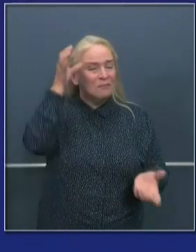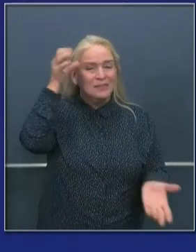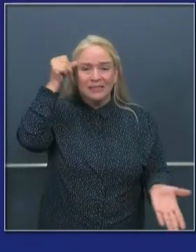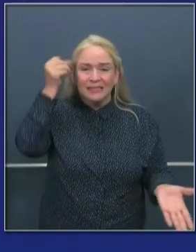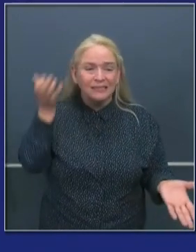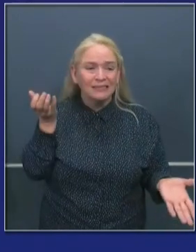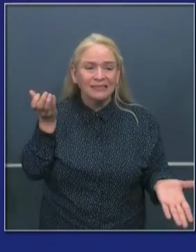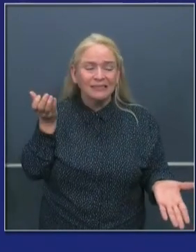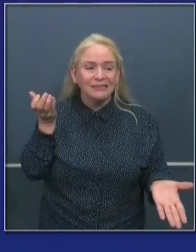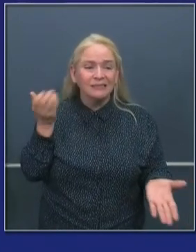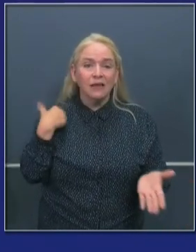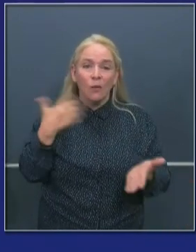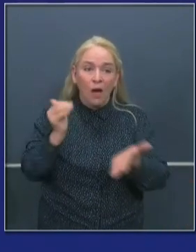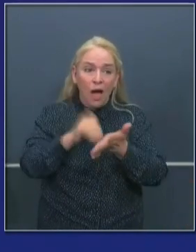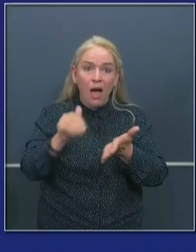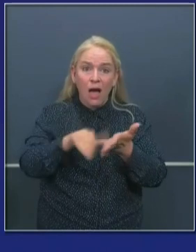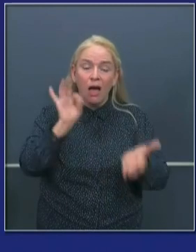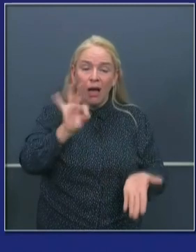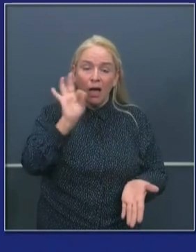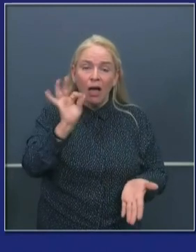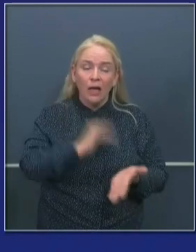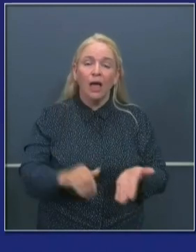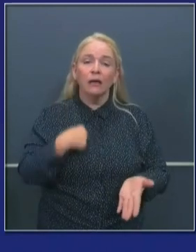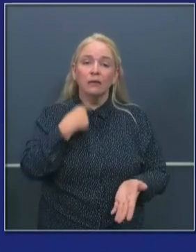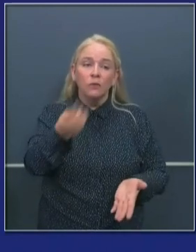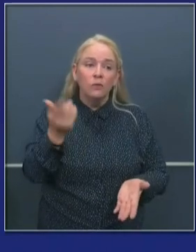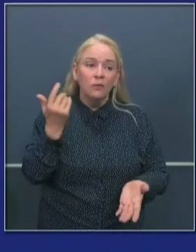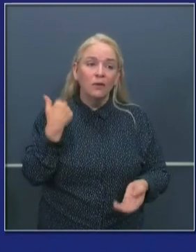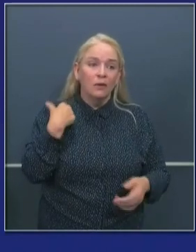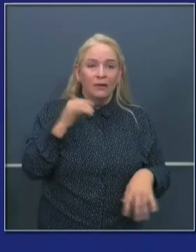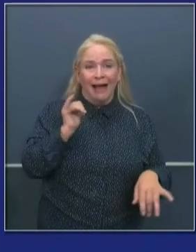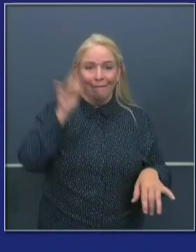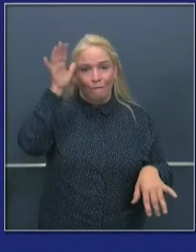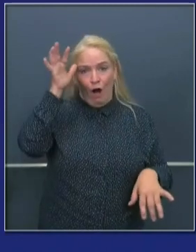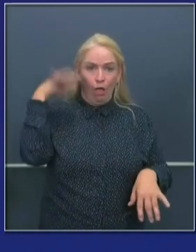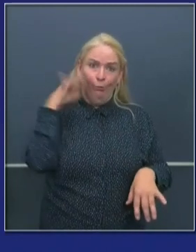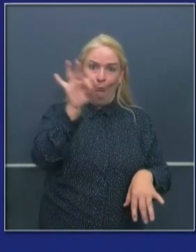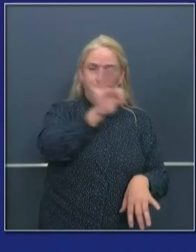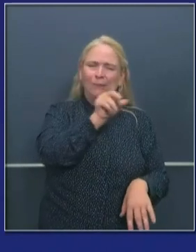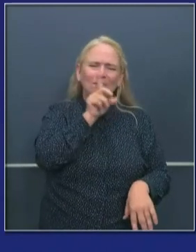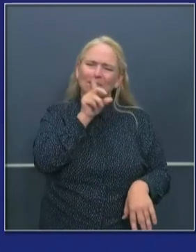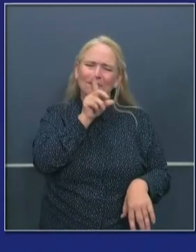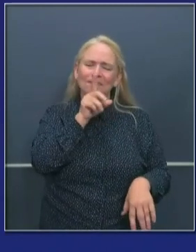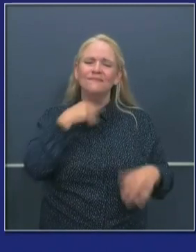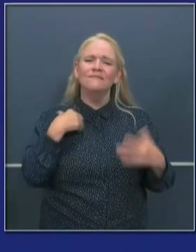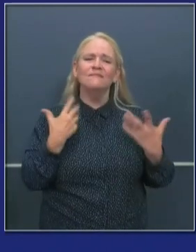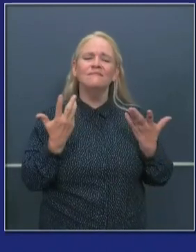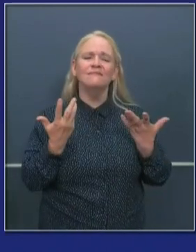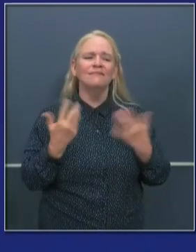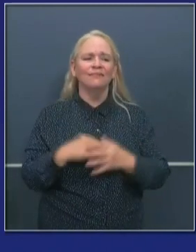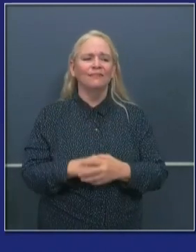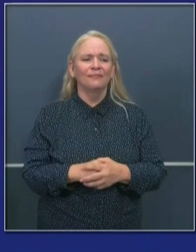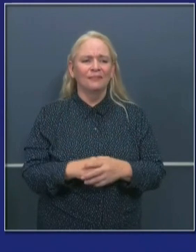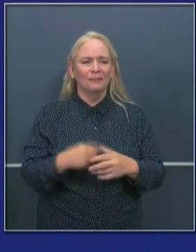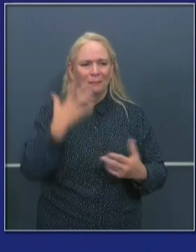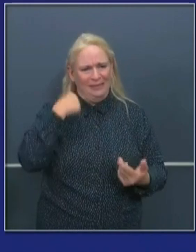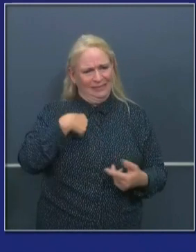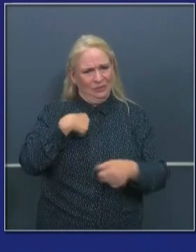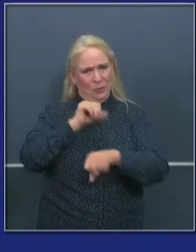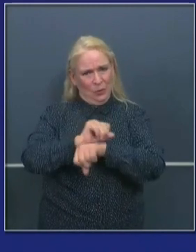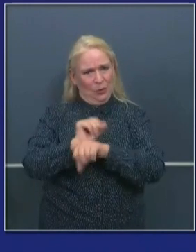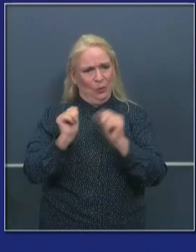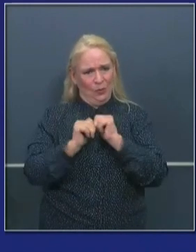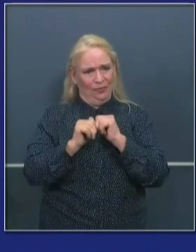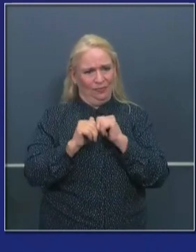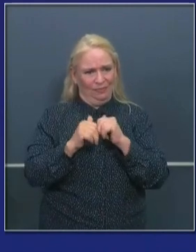be patronizing or paternalistic about all of this. I'm just working with local health officials, dealing with the